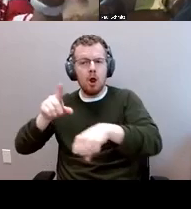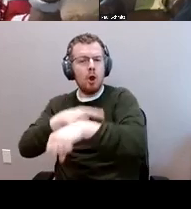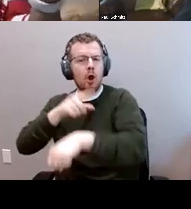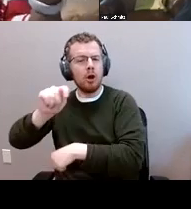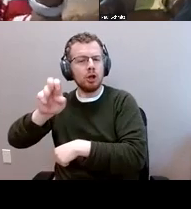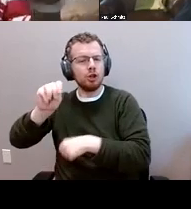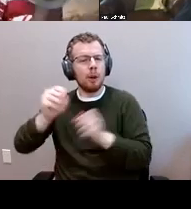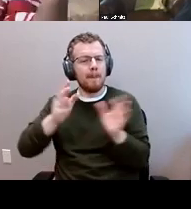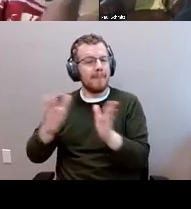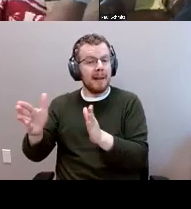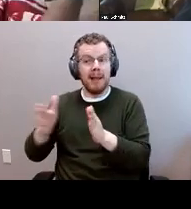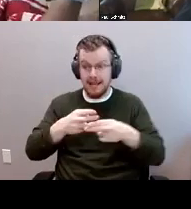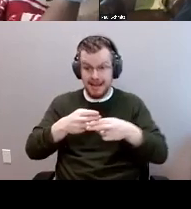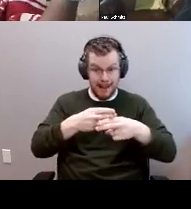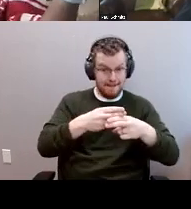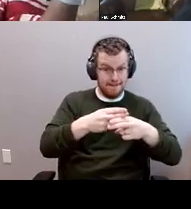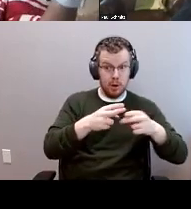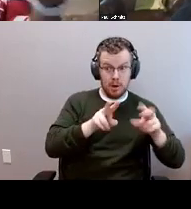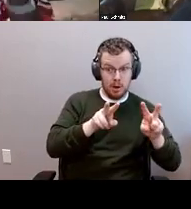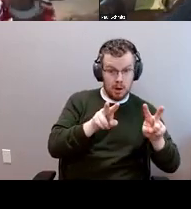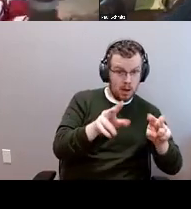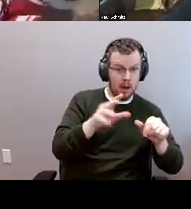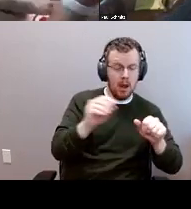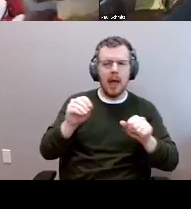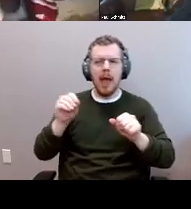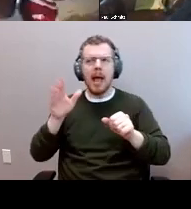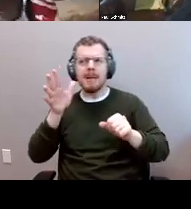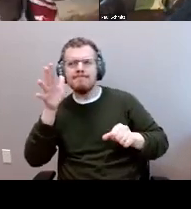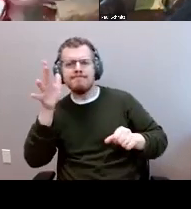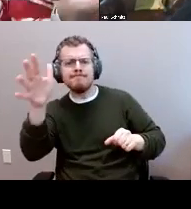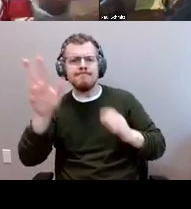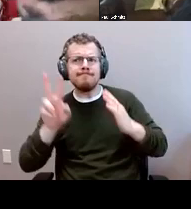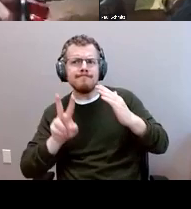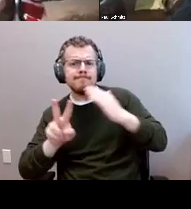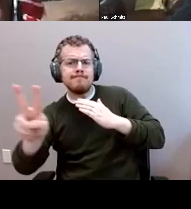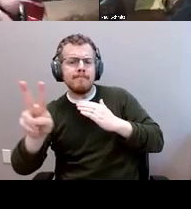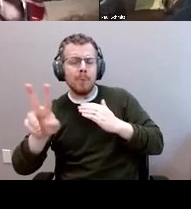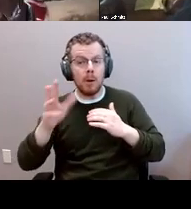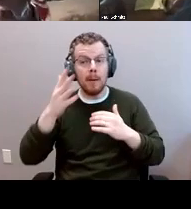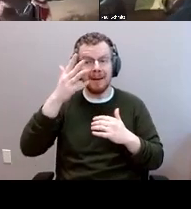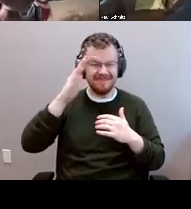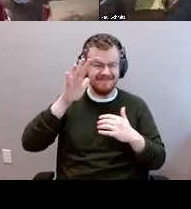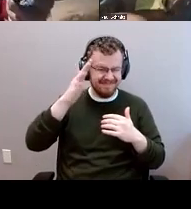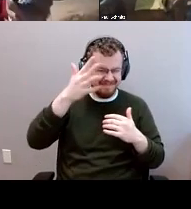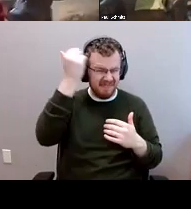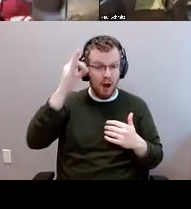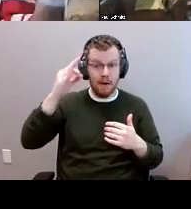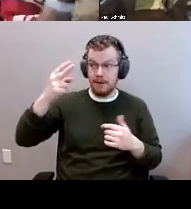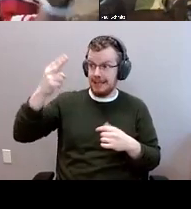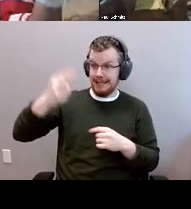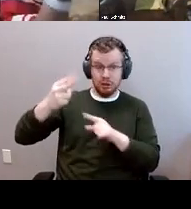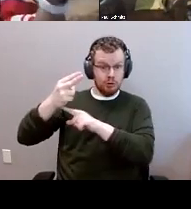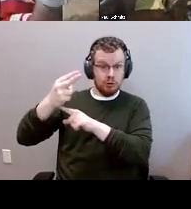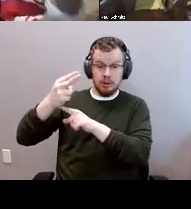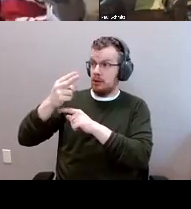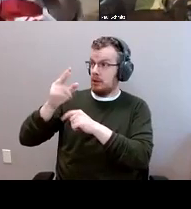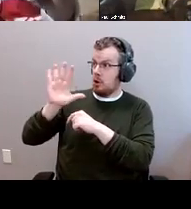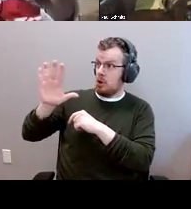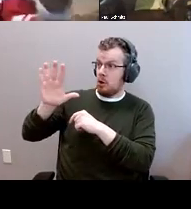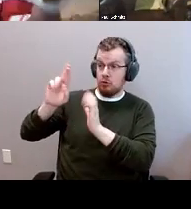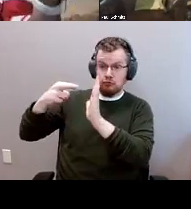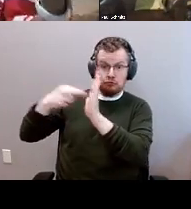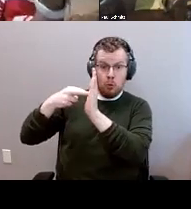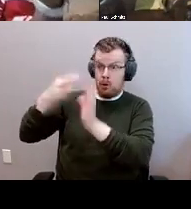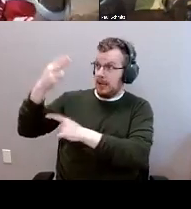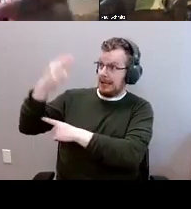doing that short-term view and that long-term view because of history, because of the role that history has played, and we should